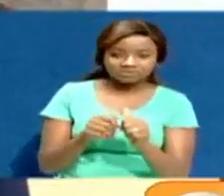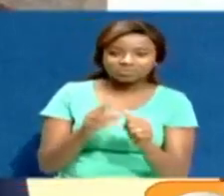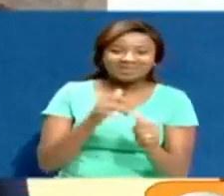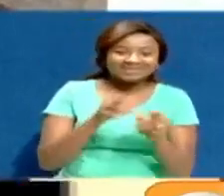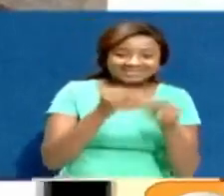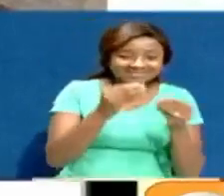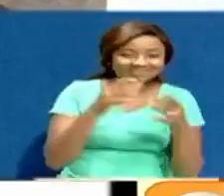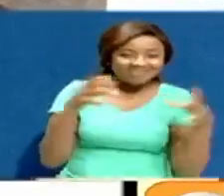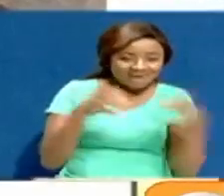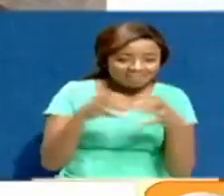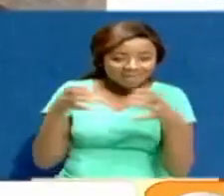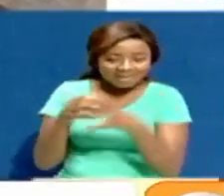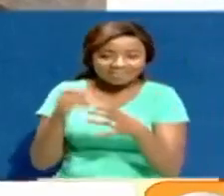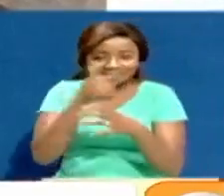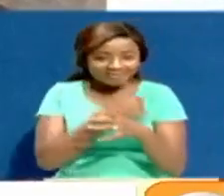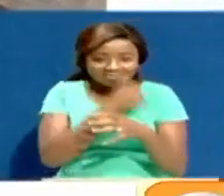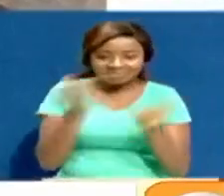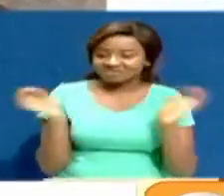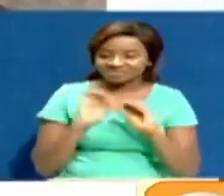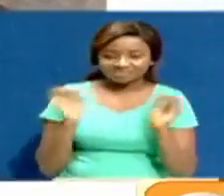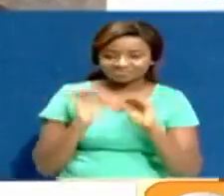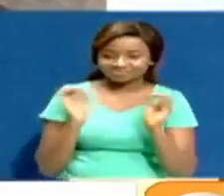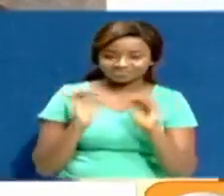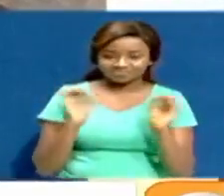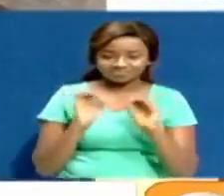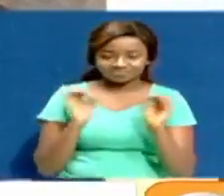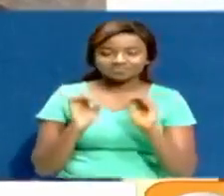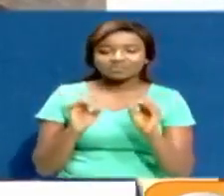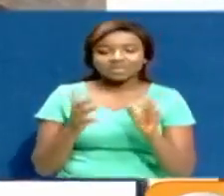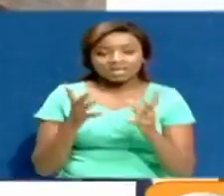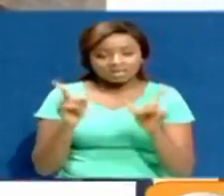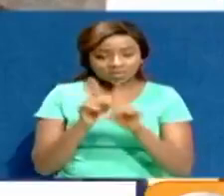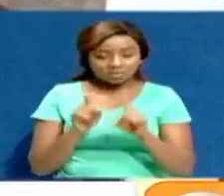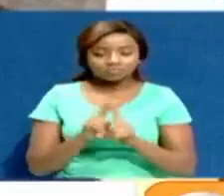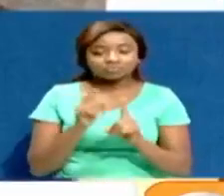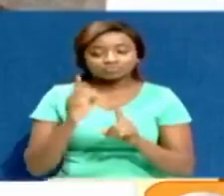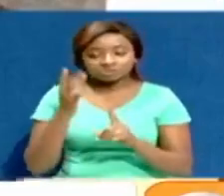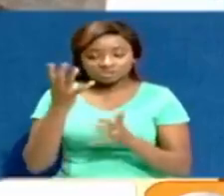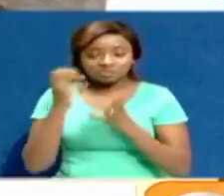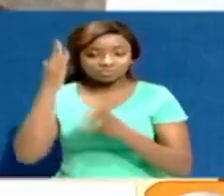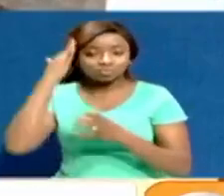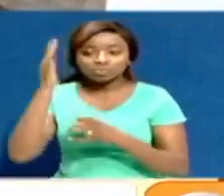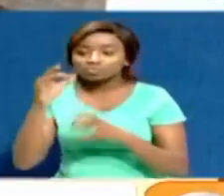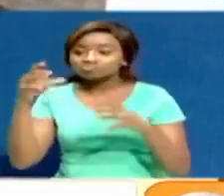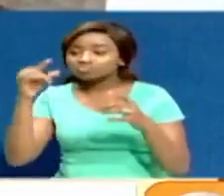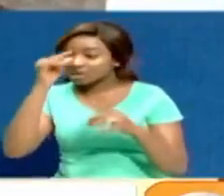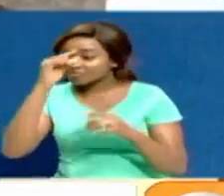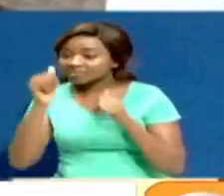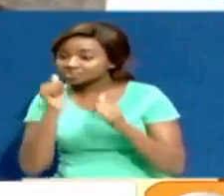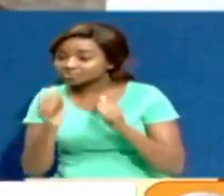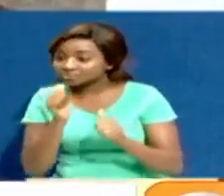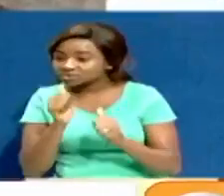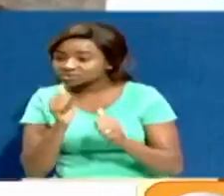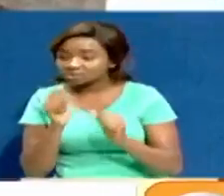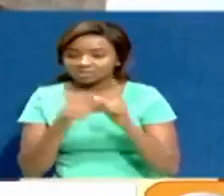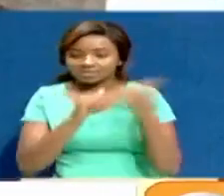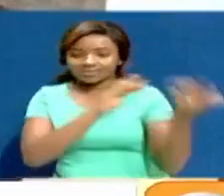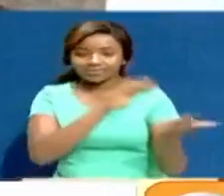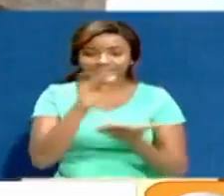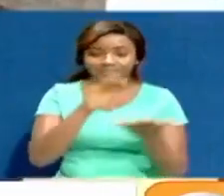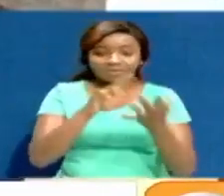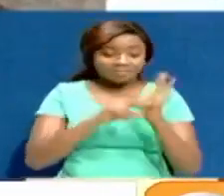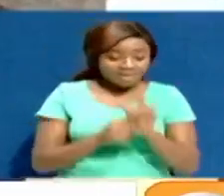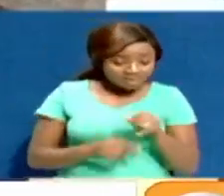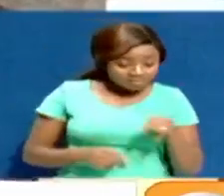indemnities. You know, the government has to indemnify the company that that is bringing the vaccines. So the private sector